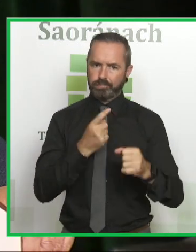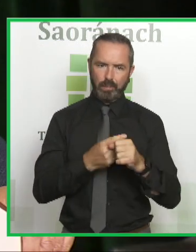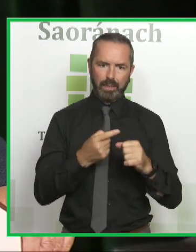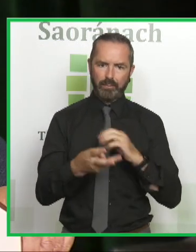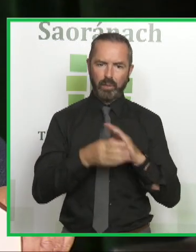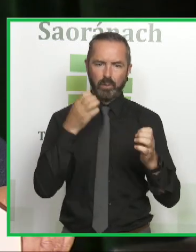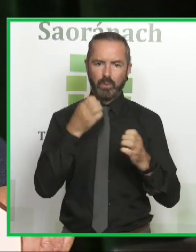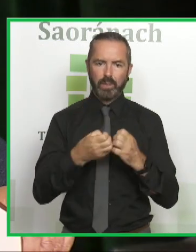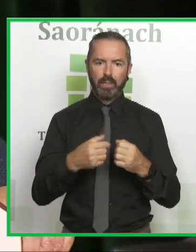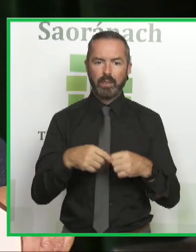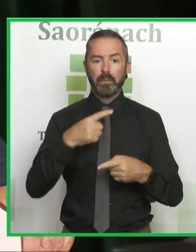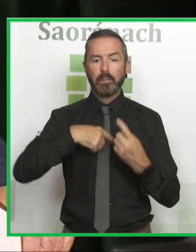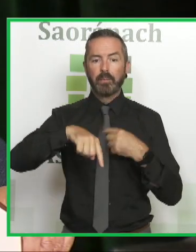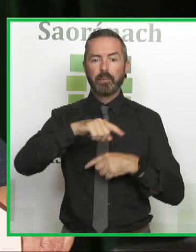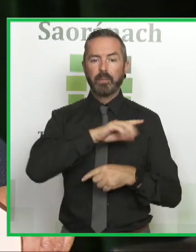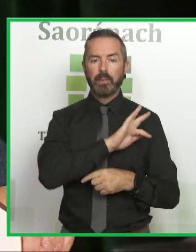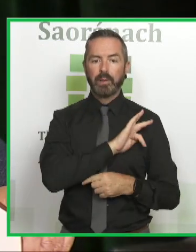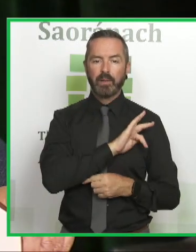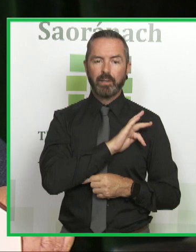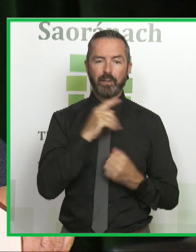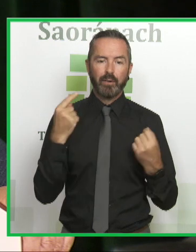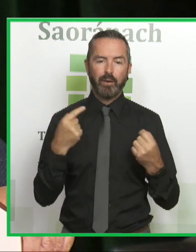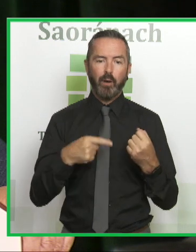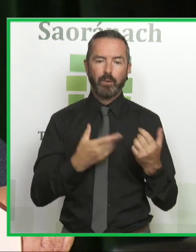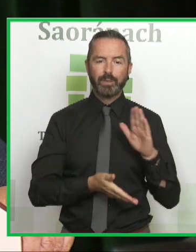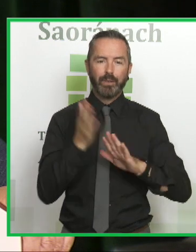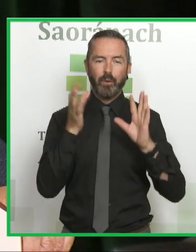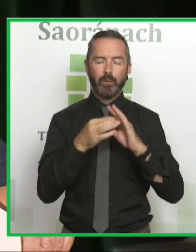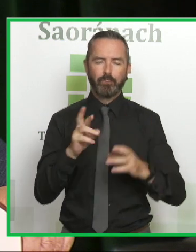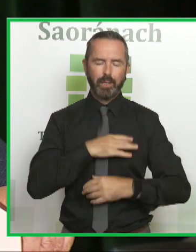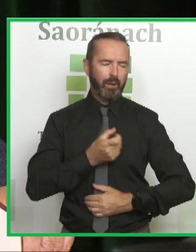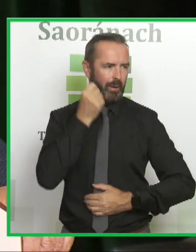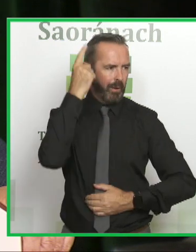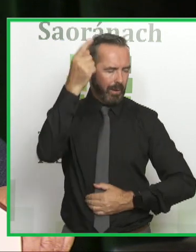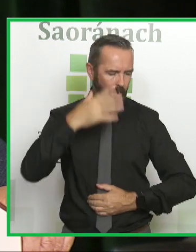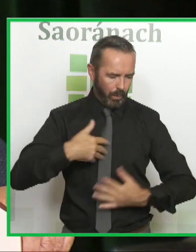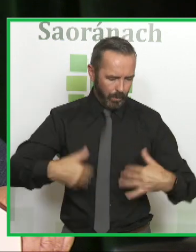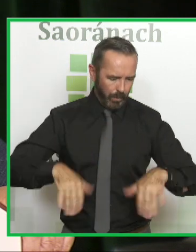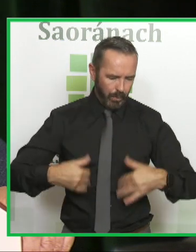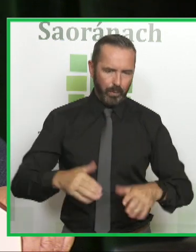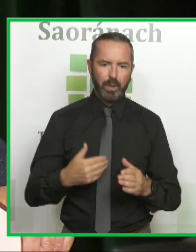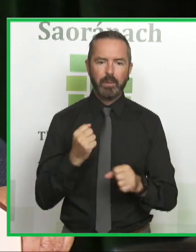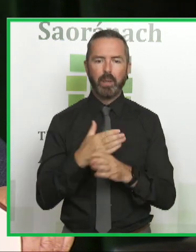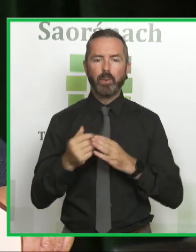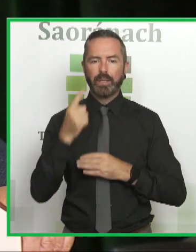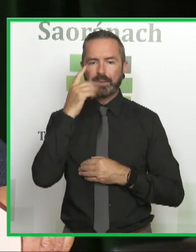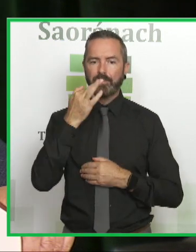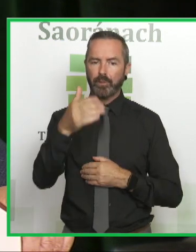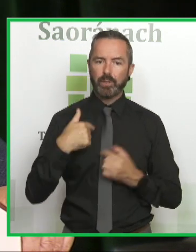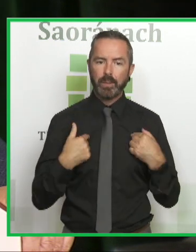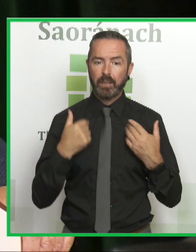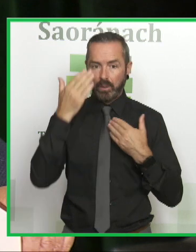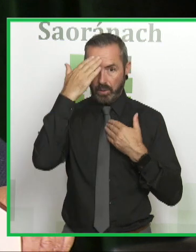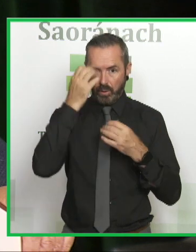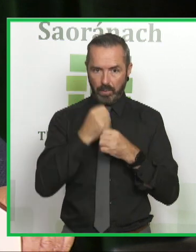weekend. I'm always going home from here inspired by what I see in front of me. You know by the body language, you know by the